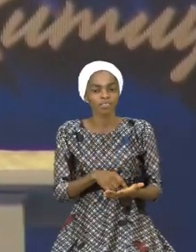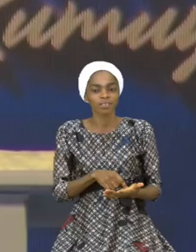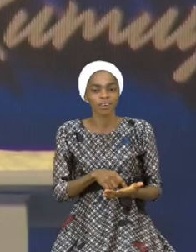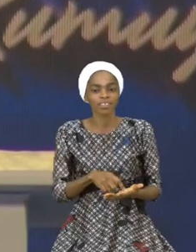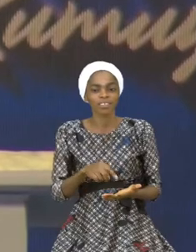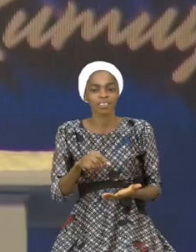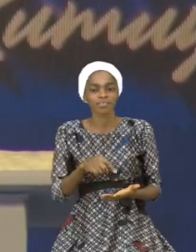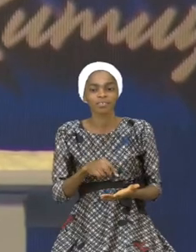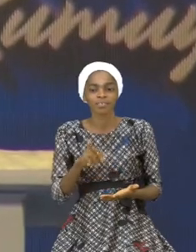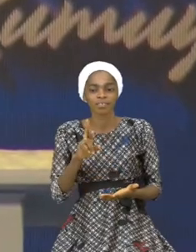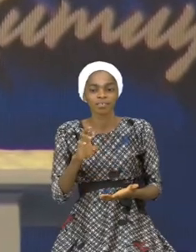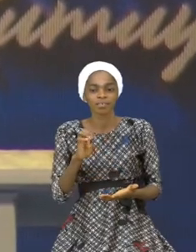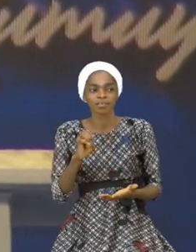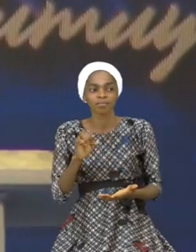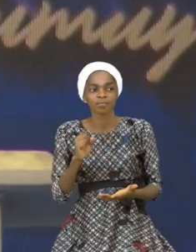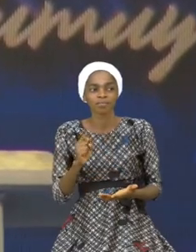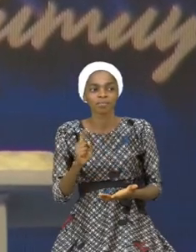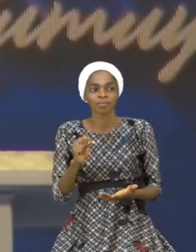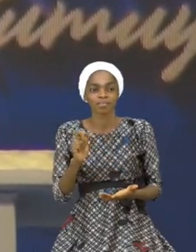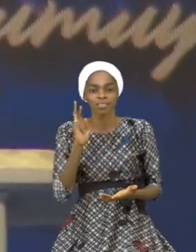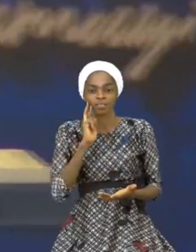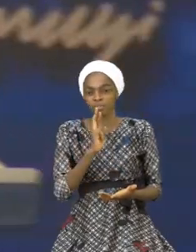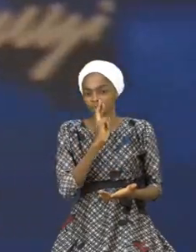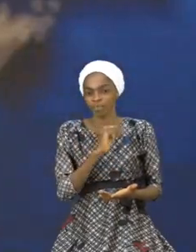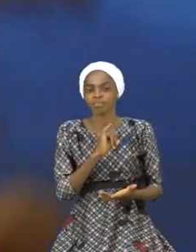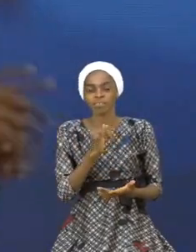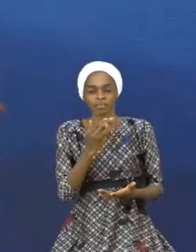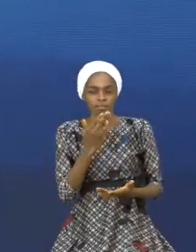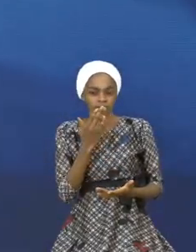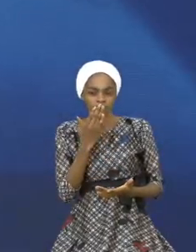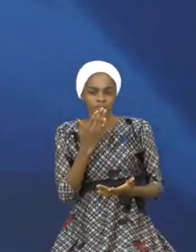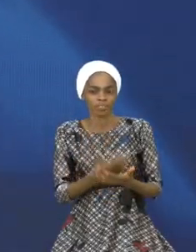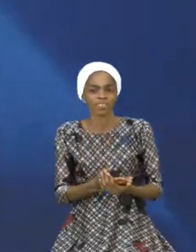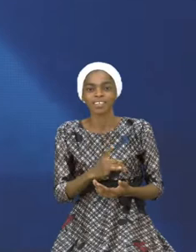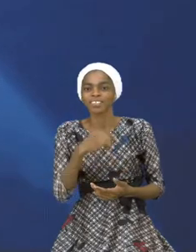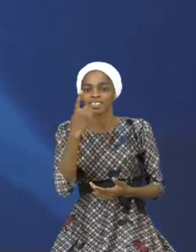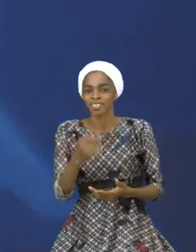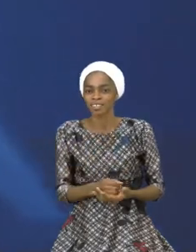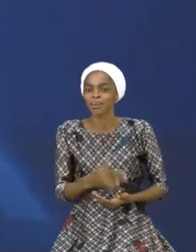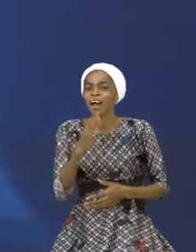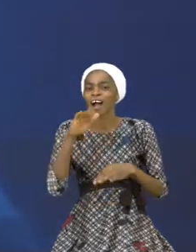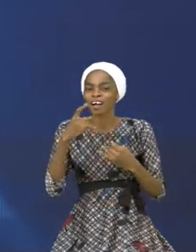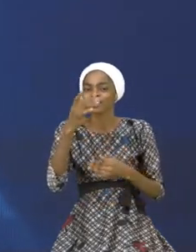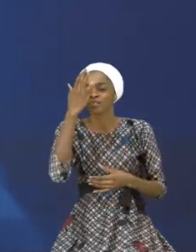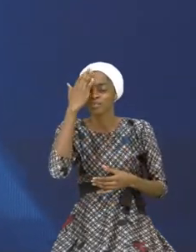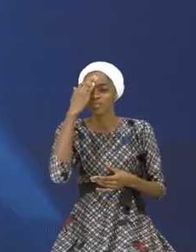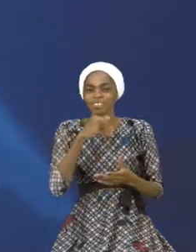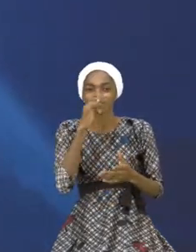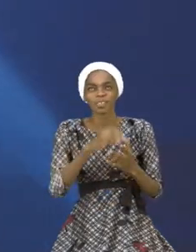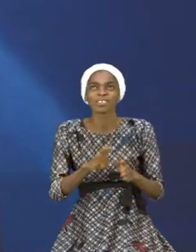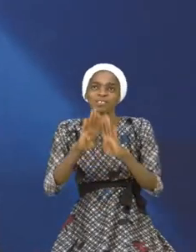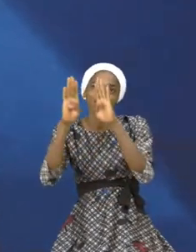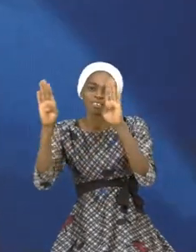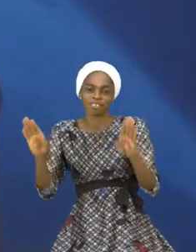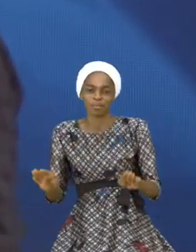good to see how do you know is it because of the sign what you put there good